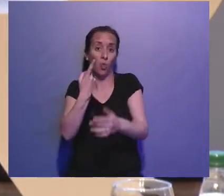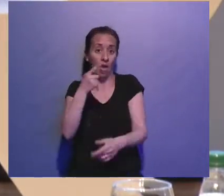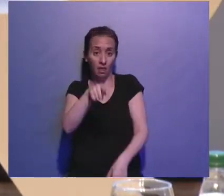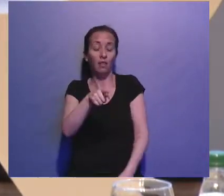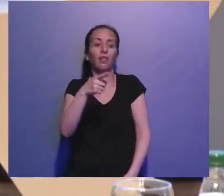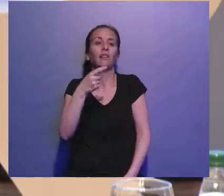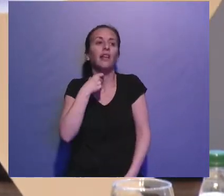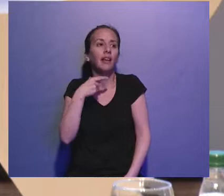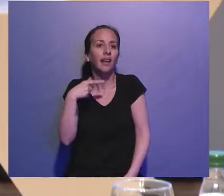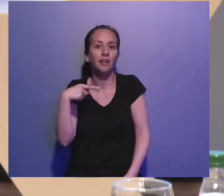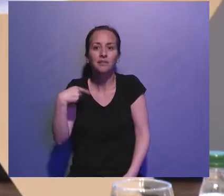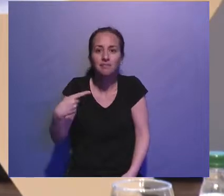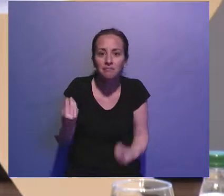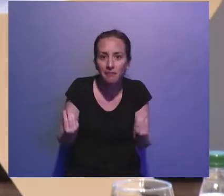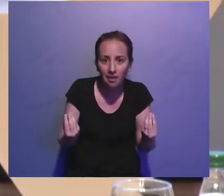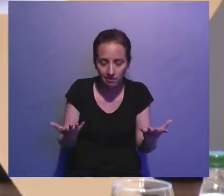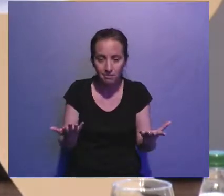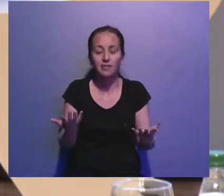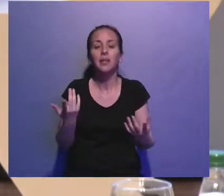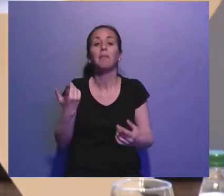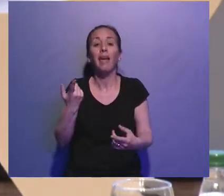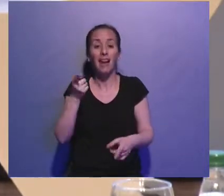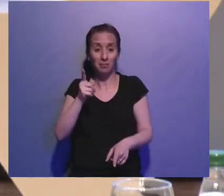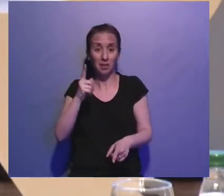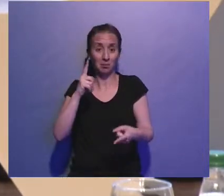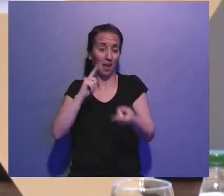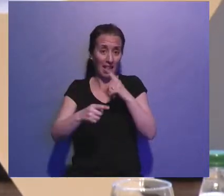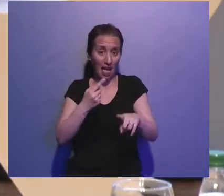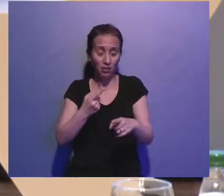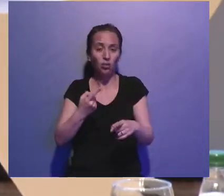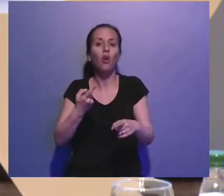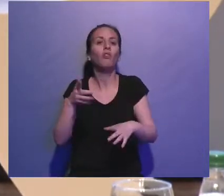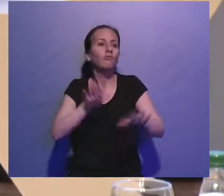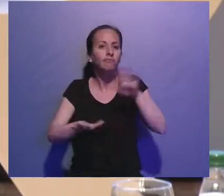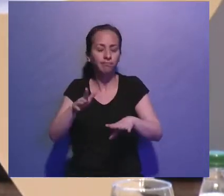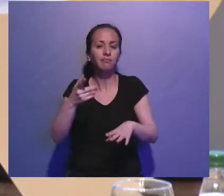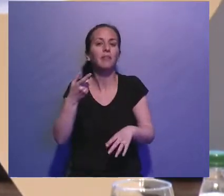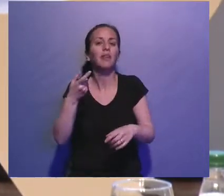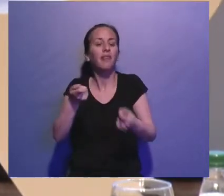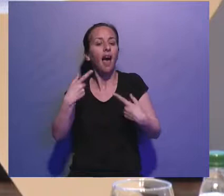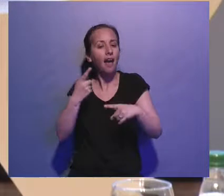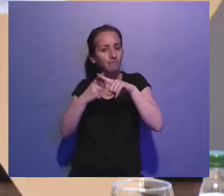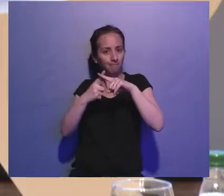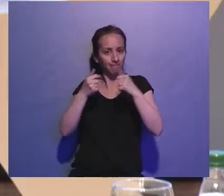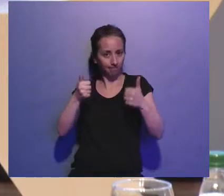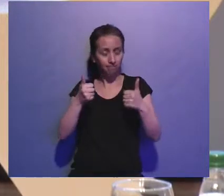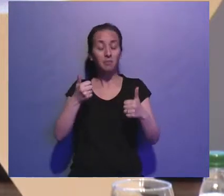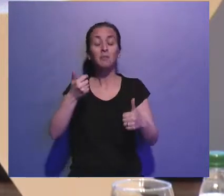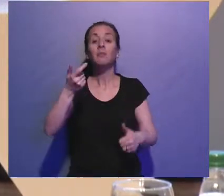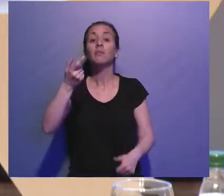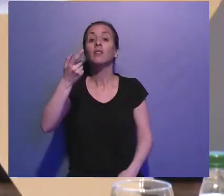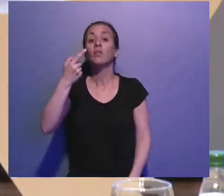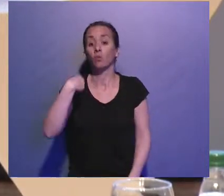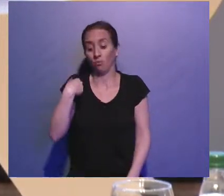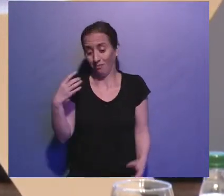something actionable and meaningful? So what we've done as an organization is we've started to develop tactics that cities